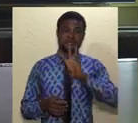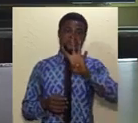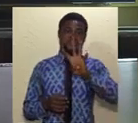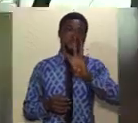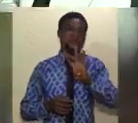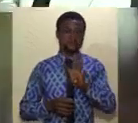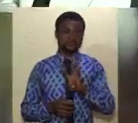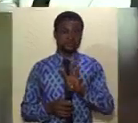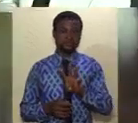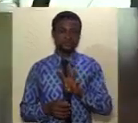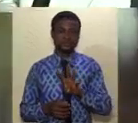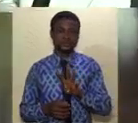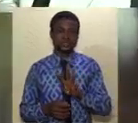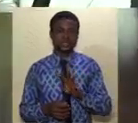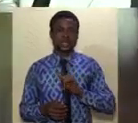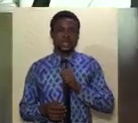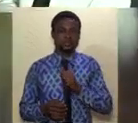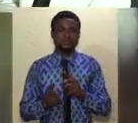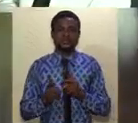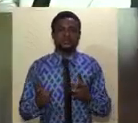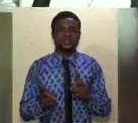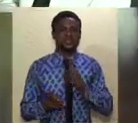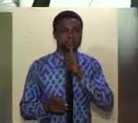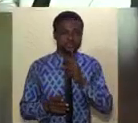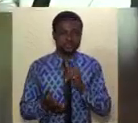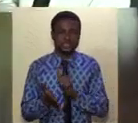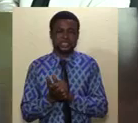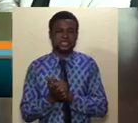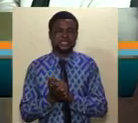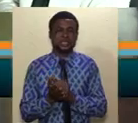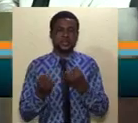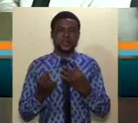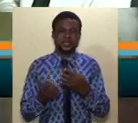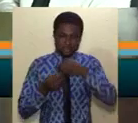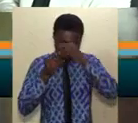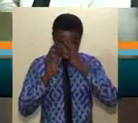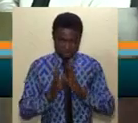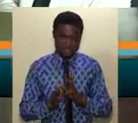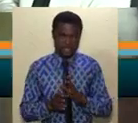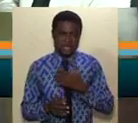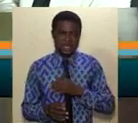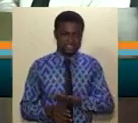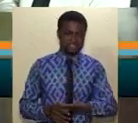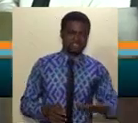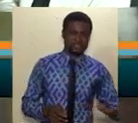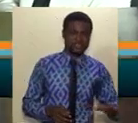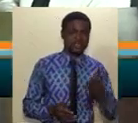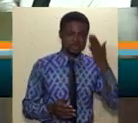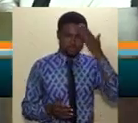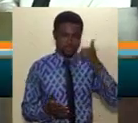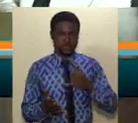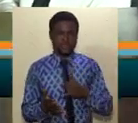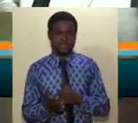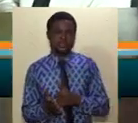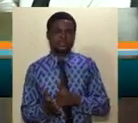of rights. And I'm very sure that they already, some of them already know it. I think in the curriculum, right from the primary section,